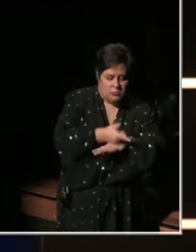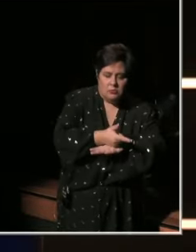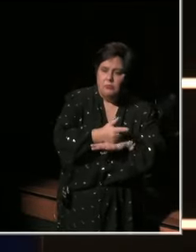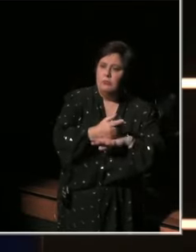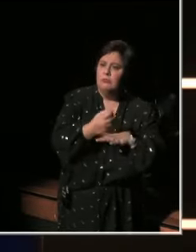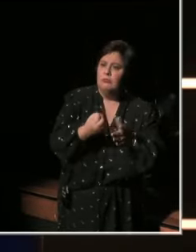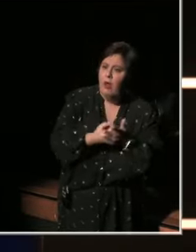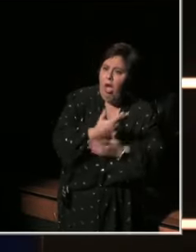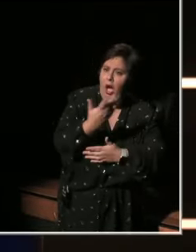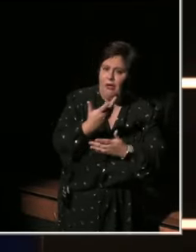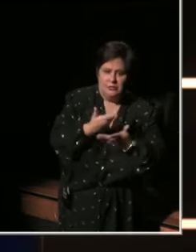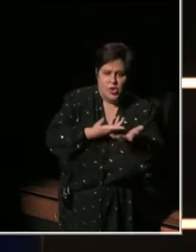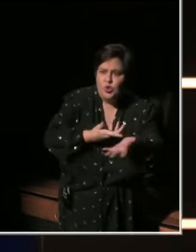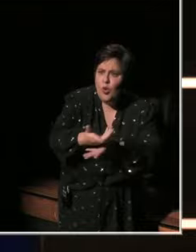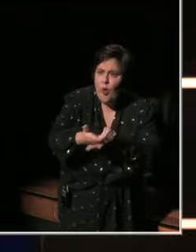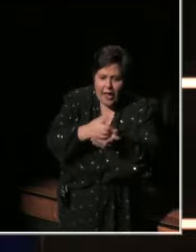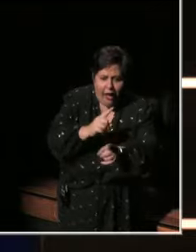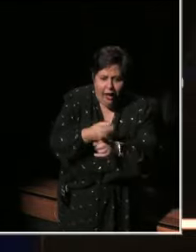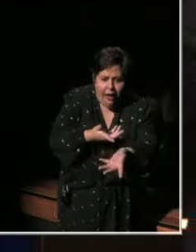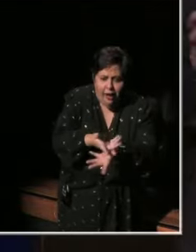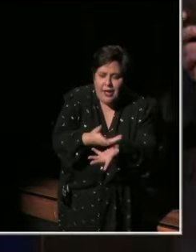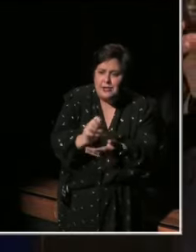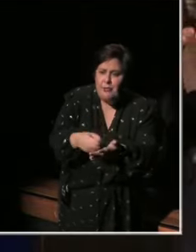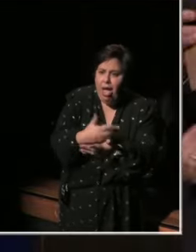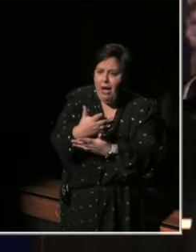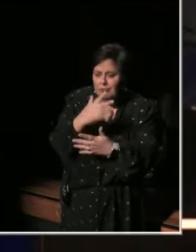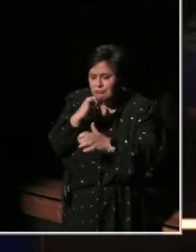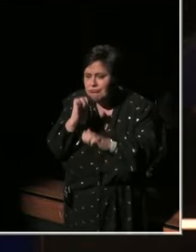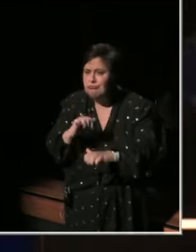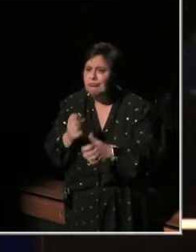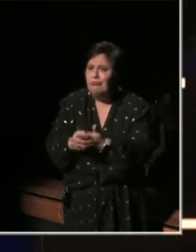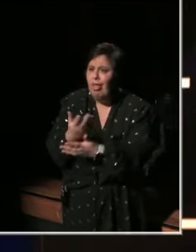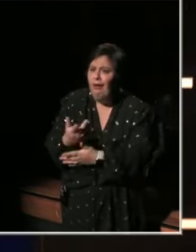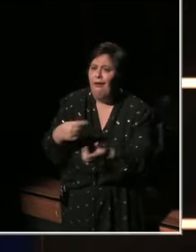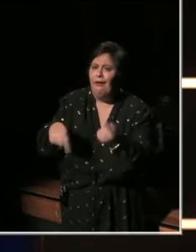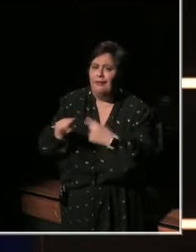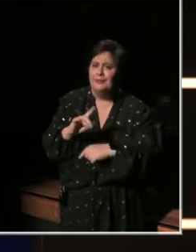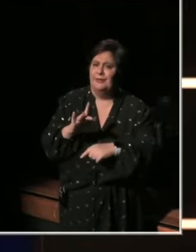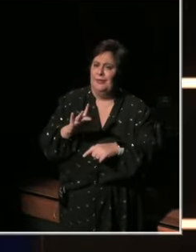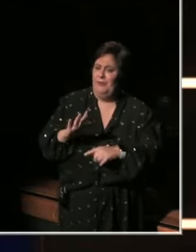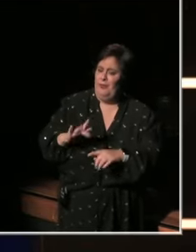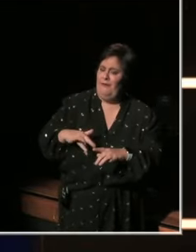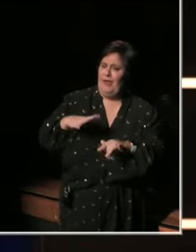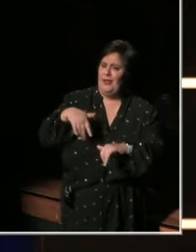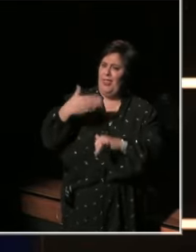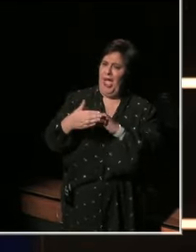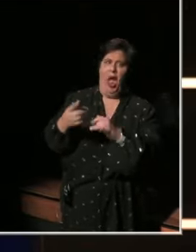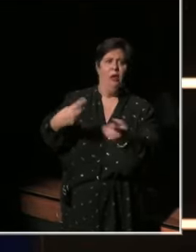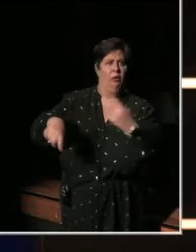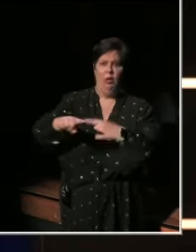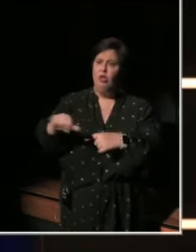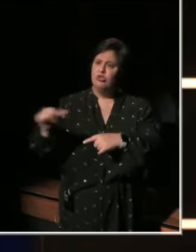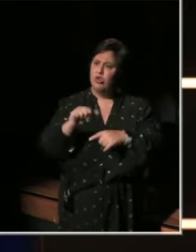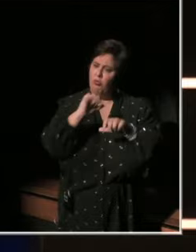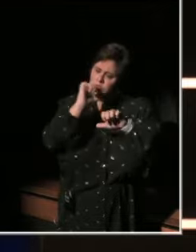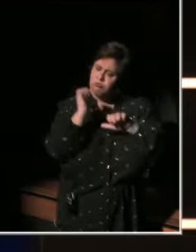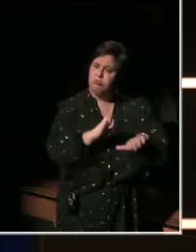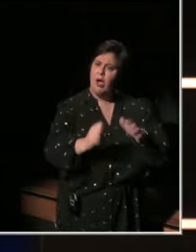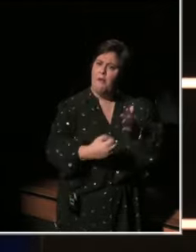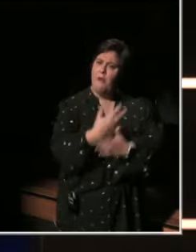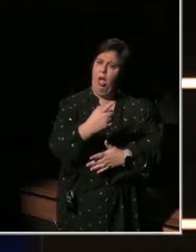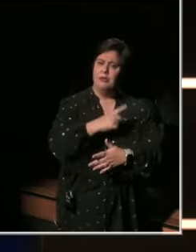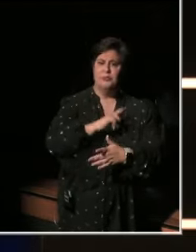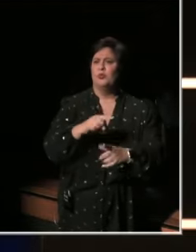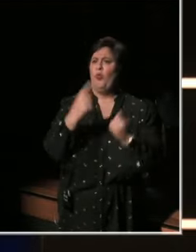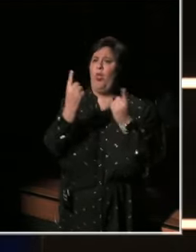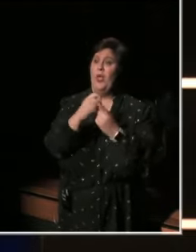plants, talking to plants, loving plants, and we felt at the end of this that everybody should love plants, because probably they're the